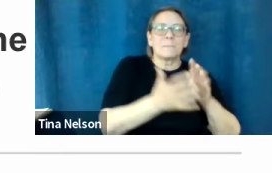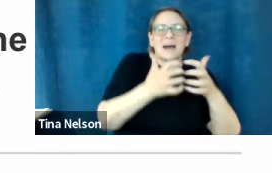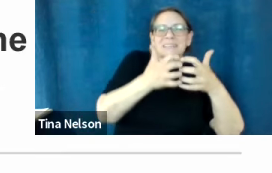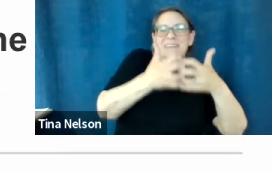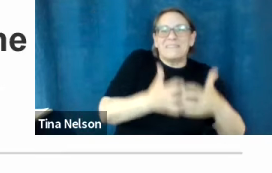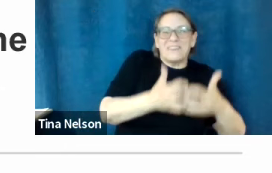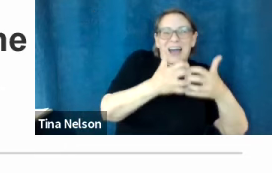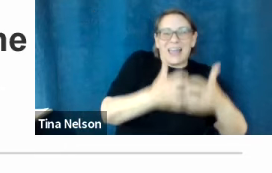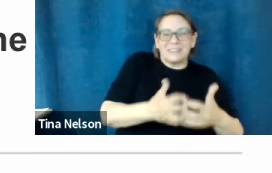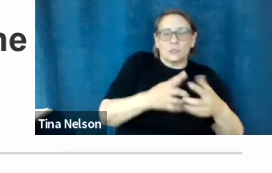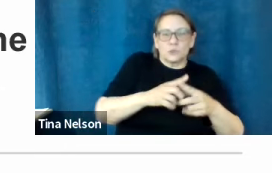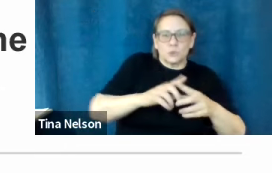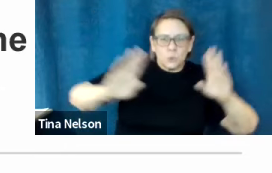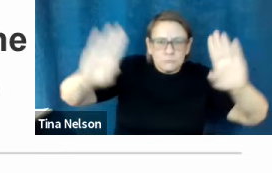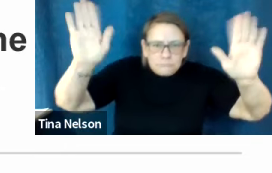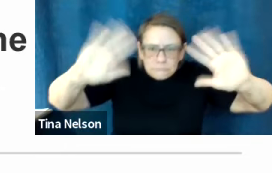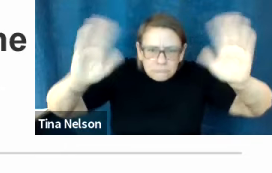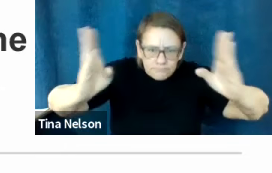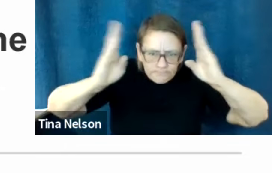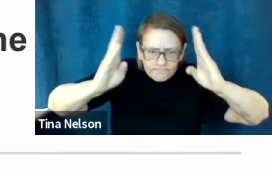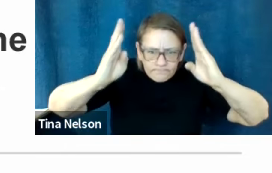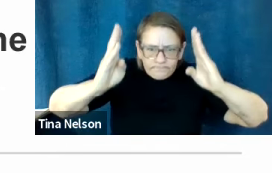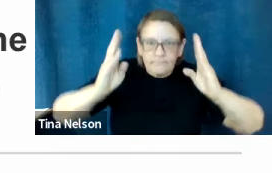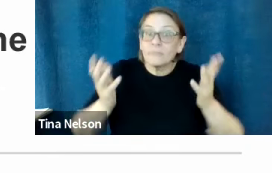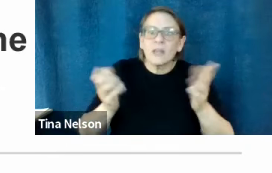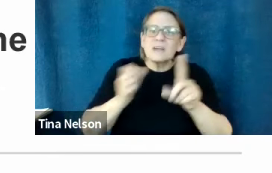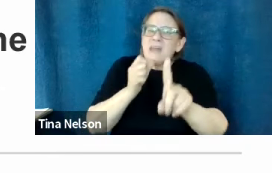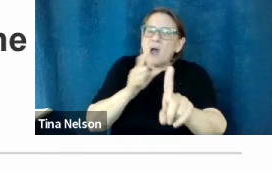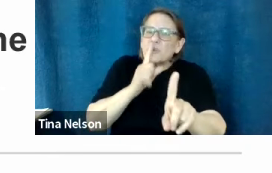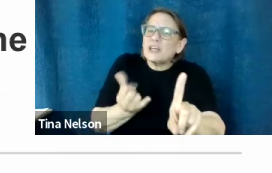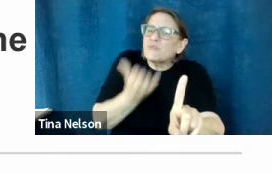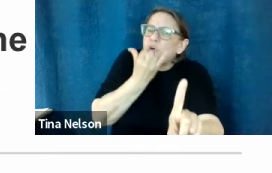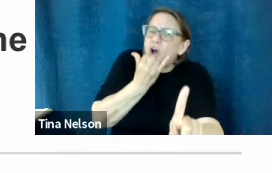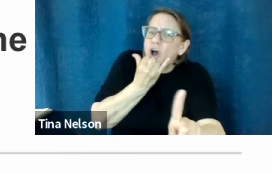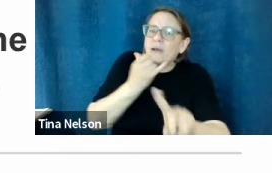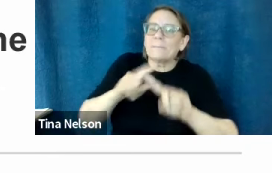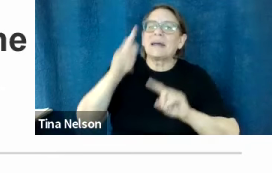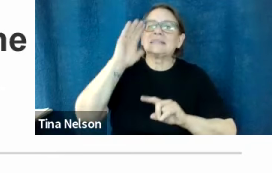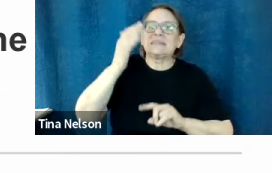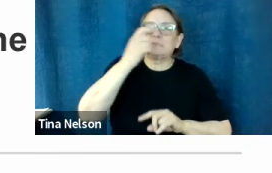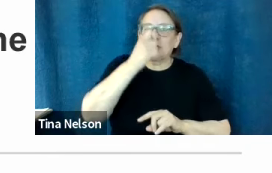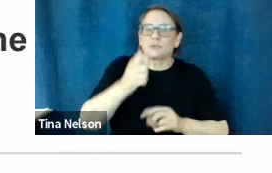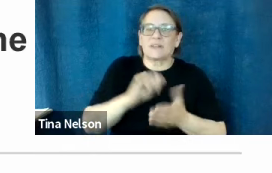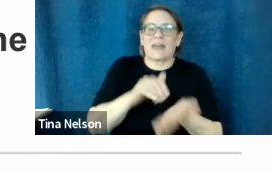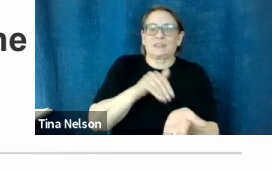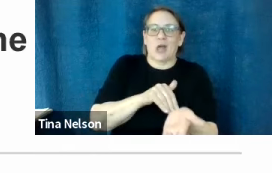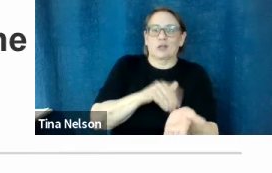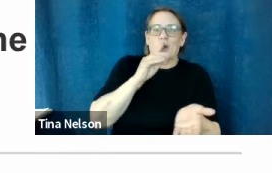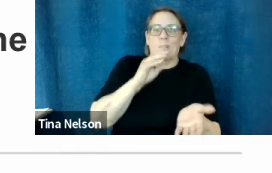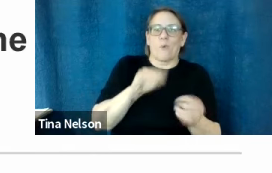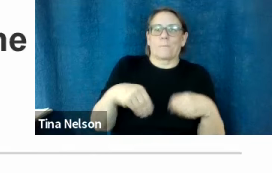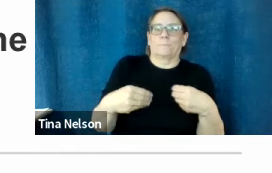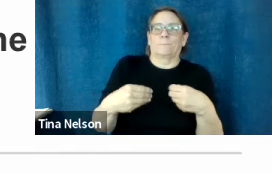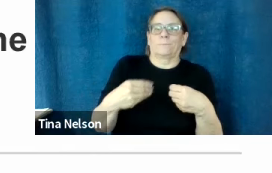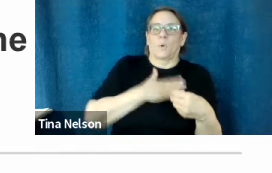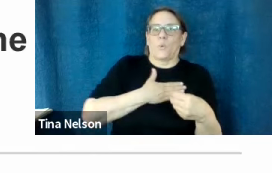a tool here, or a position of authority, uh, not necessarily wrong. It just seems interesting that healthcare providers are more willing to